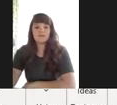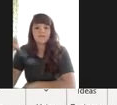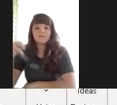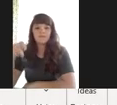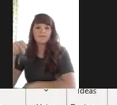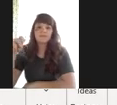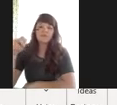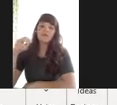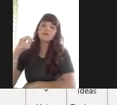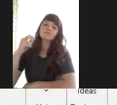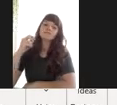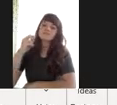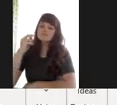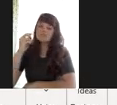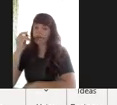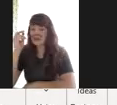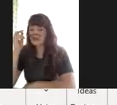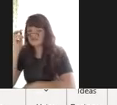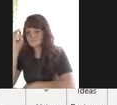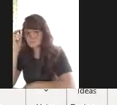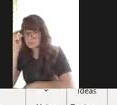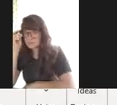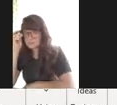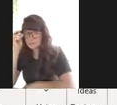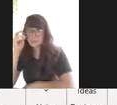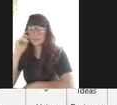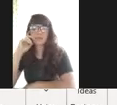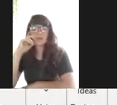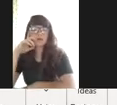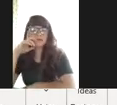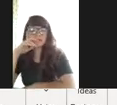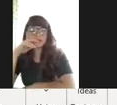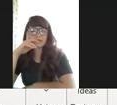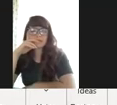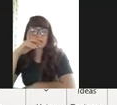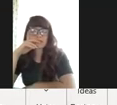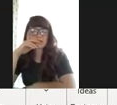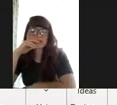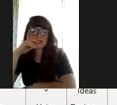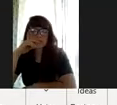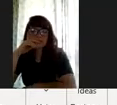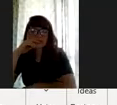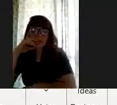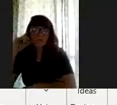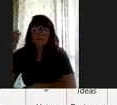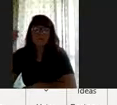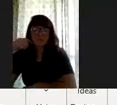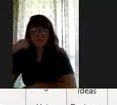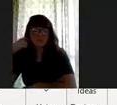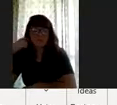The four is given explanation, right? Right. What this has to do with is this is sort of like what's called a timeless